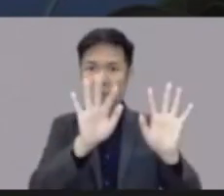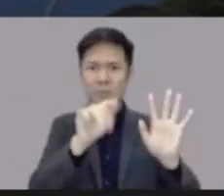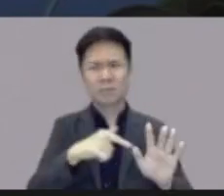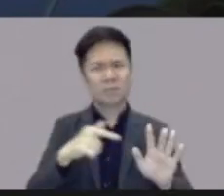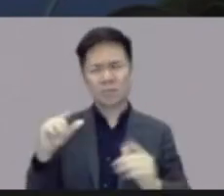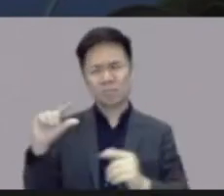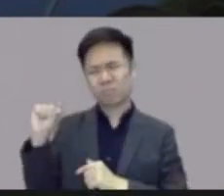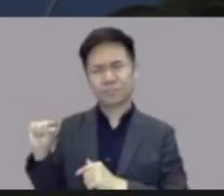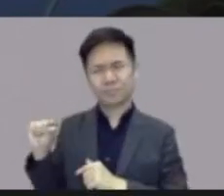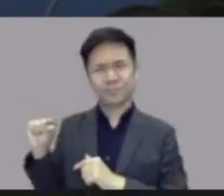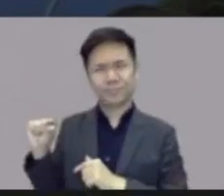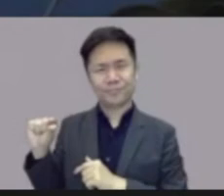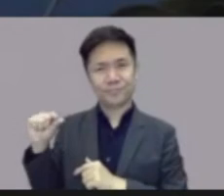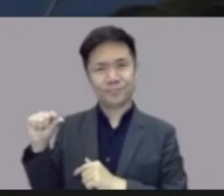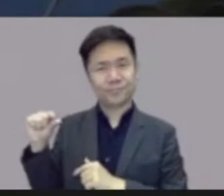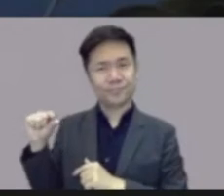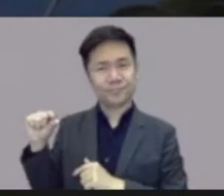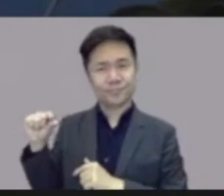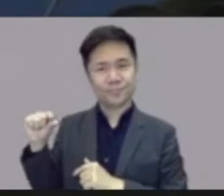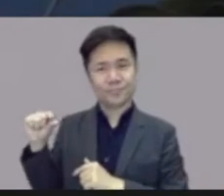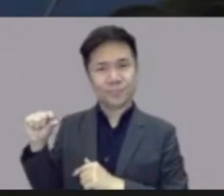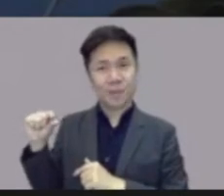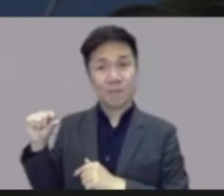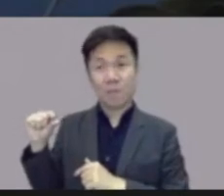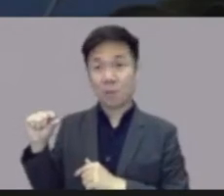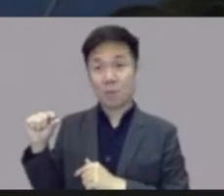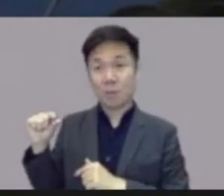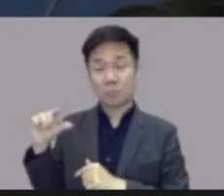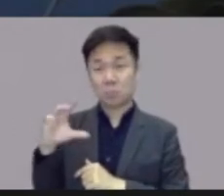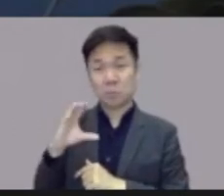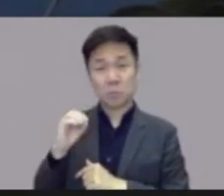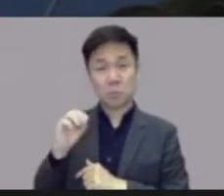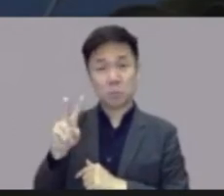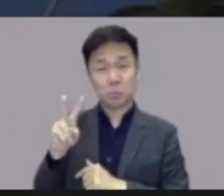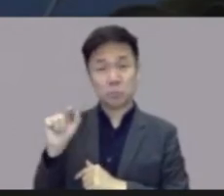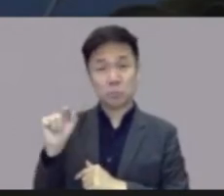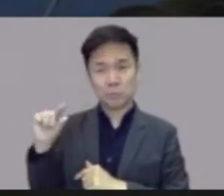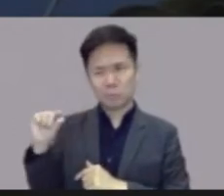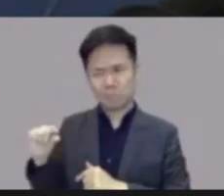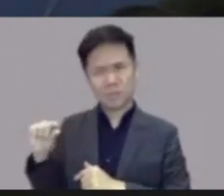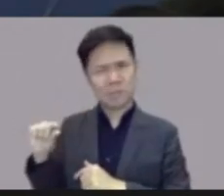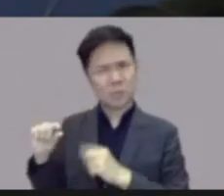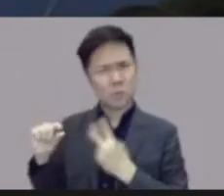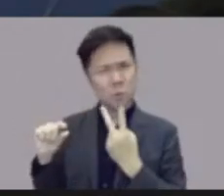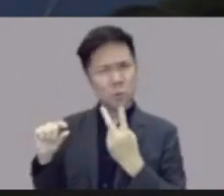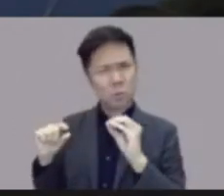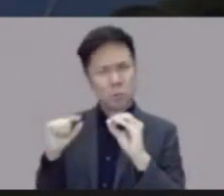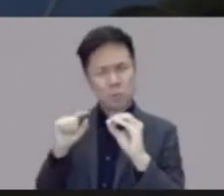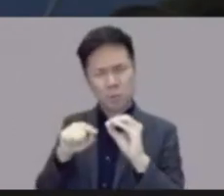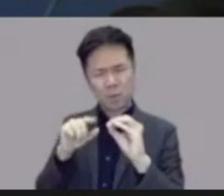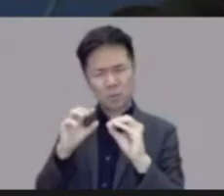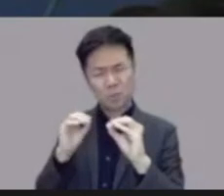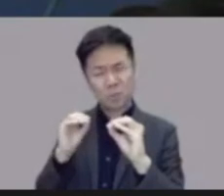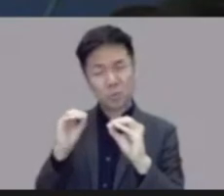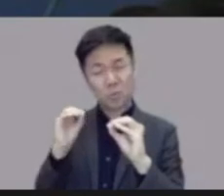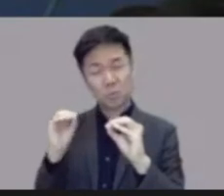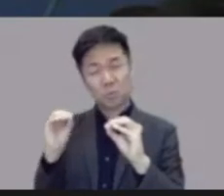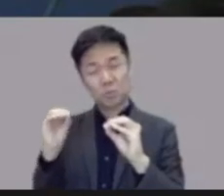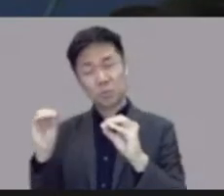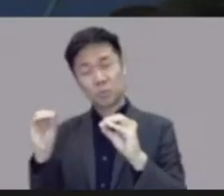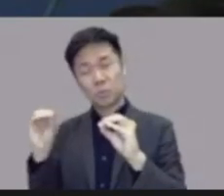I think zero point triple zero three it's like that it is